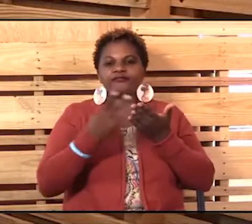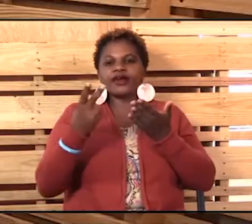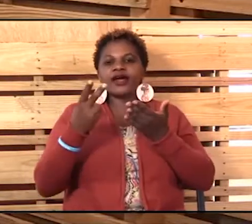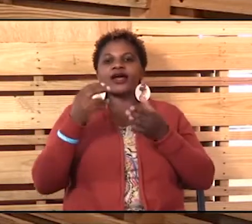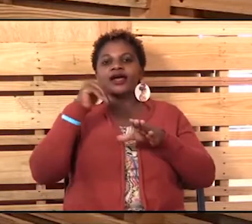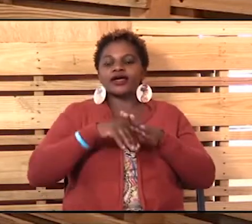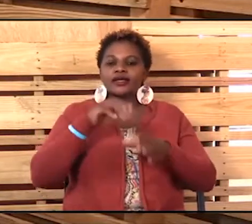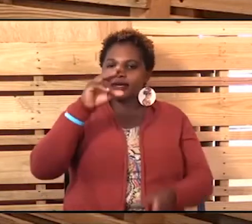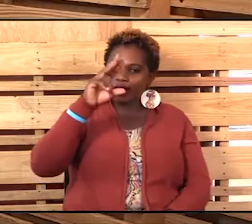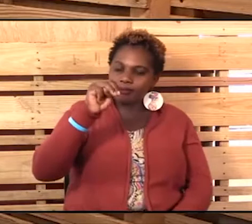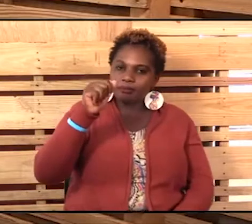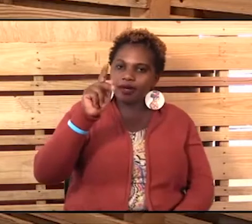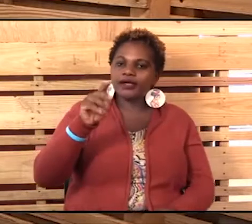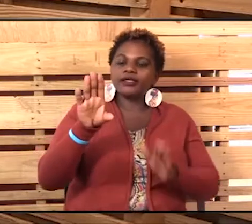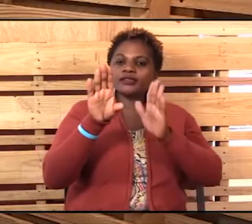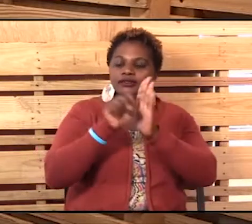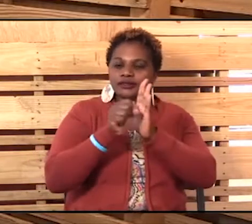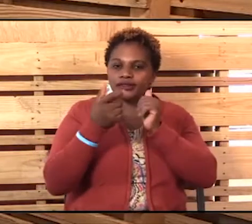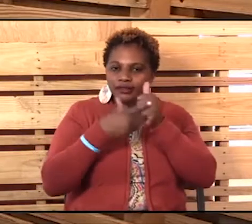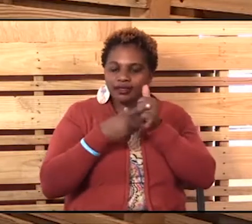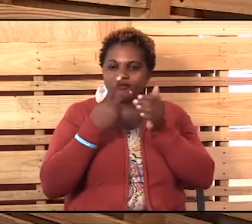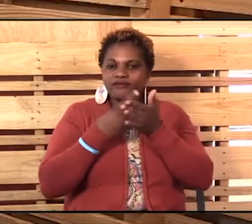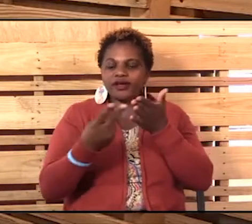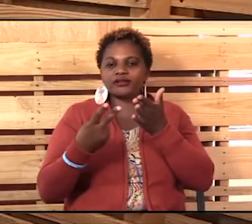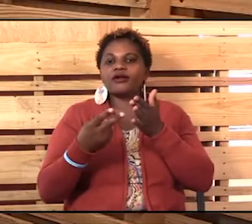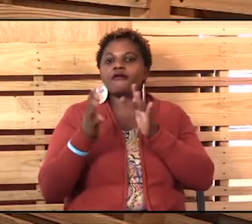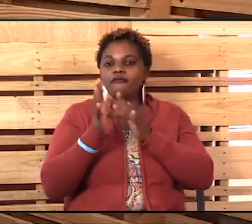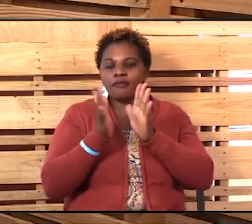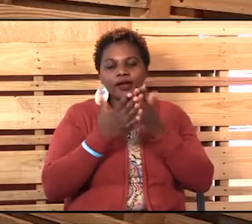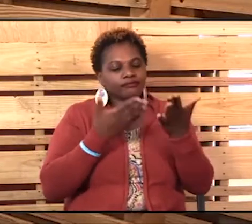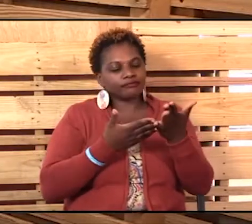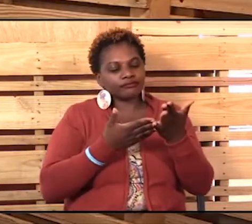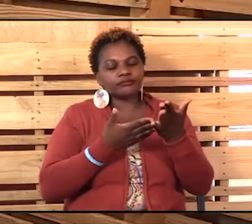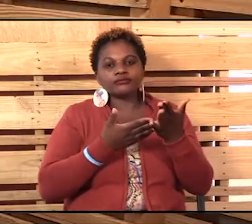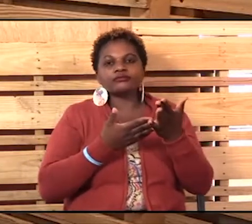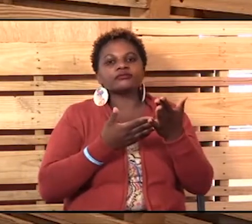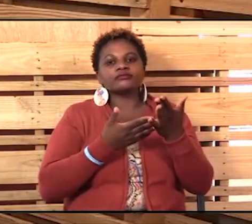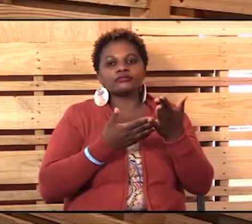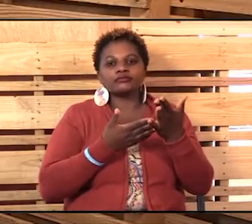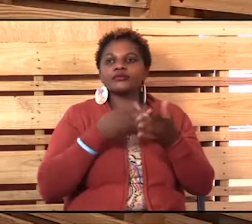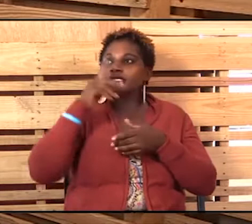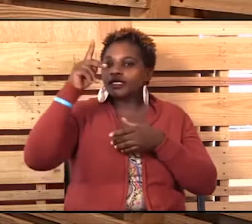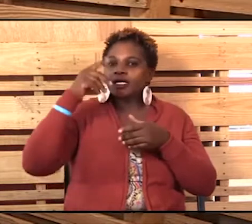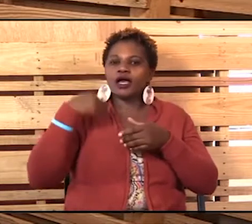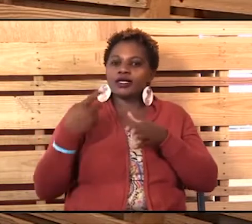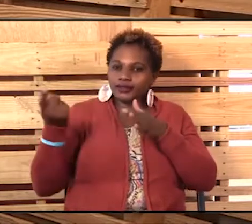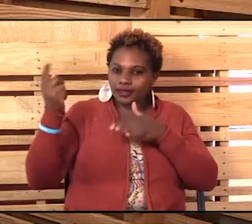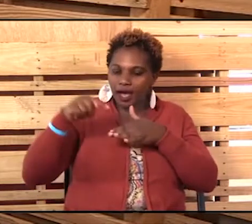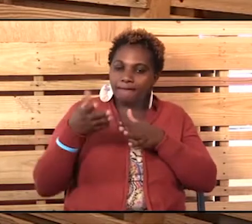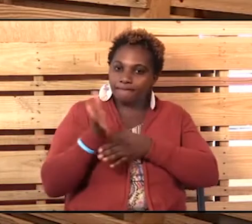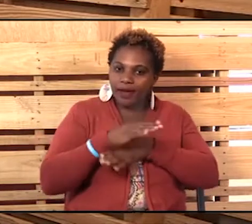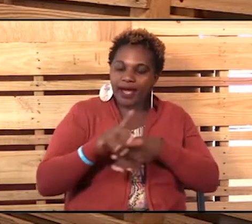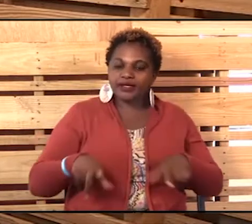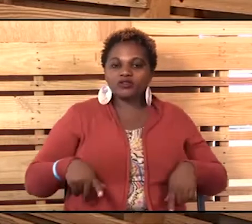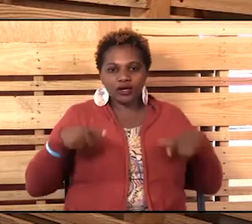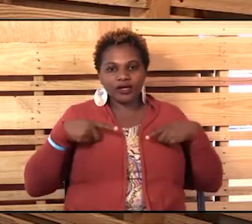in Mark 16:6 that comes from the word, from the Bible. And this is what it says. He has come back